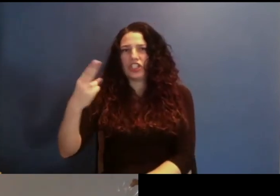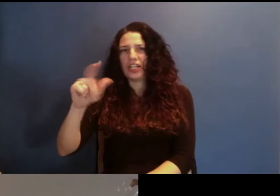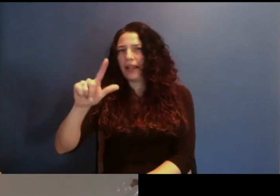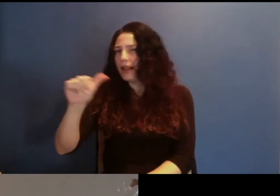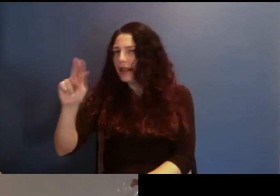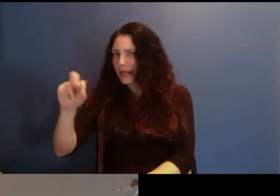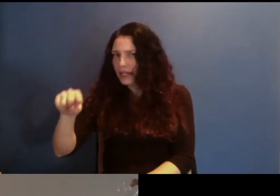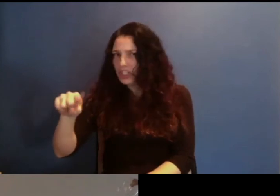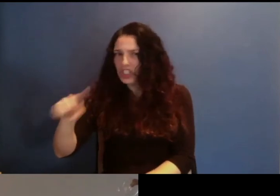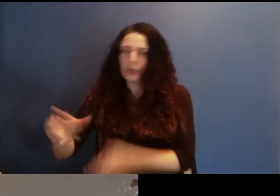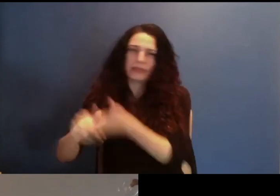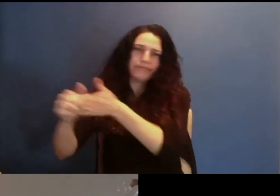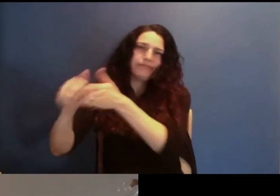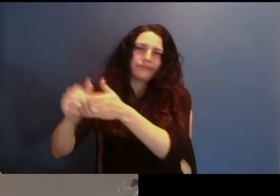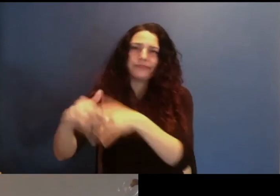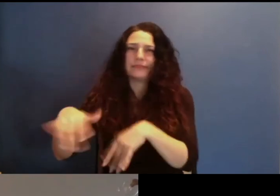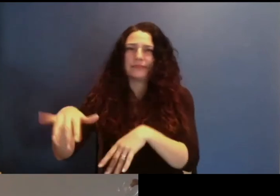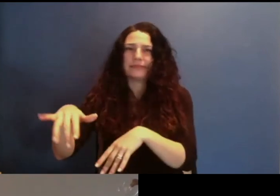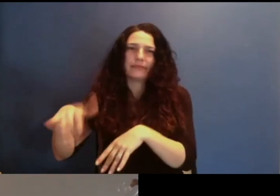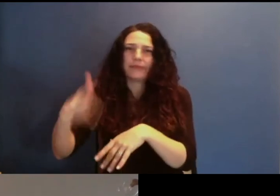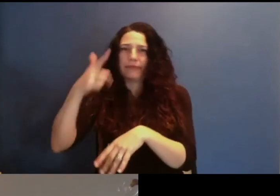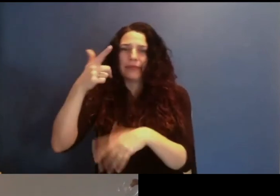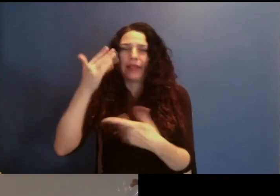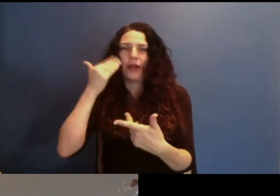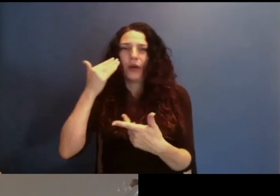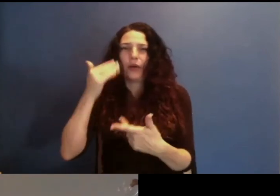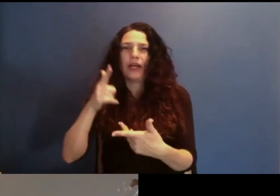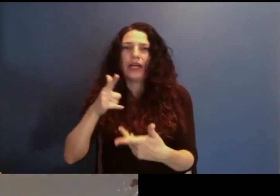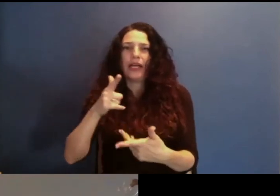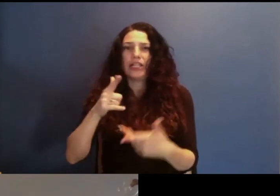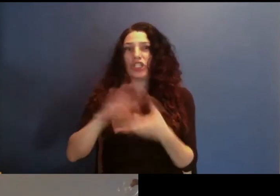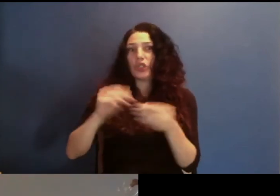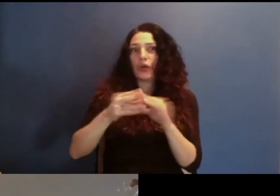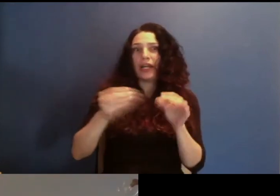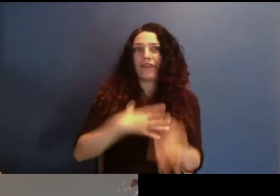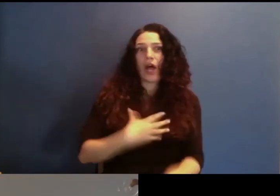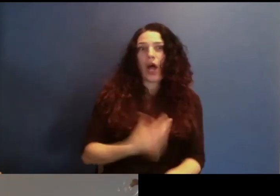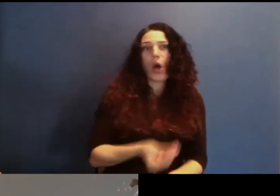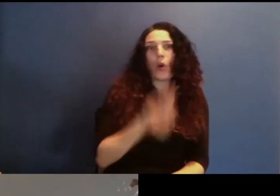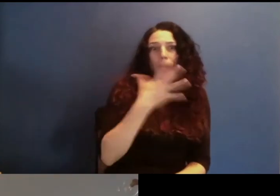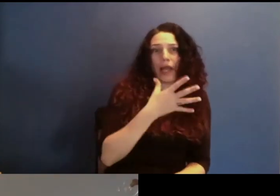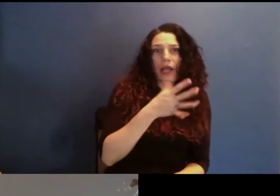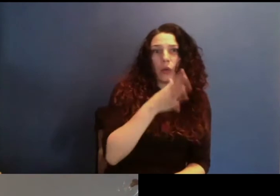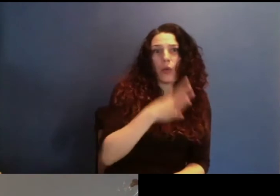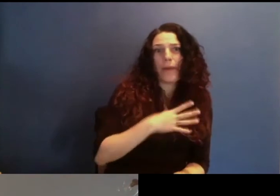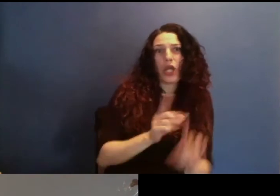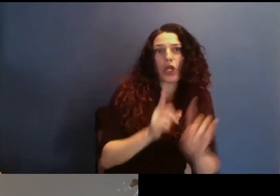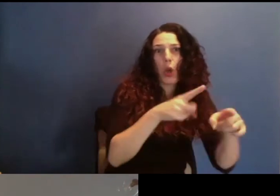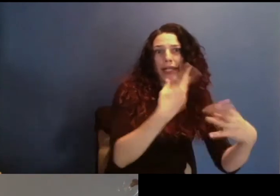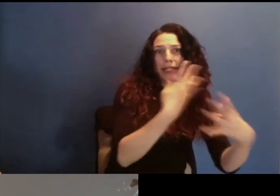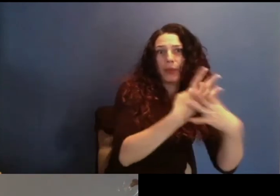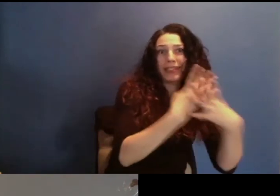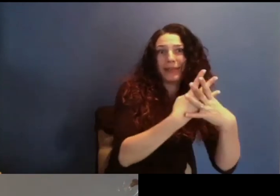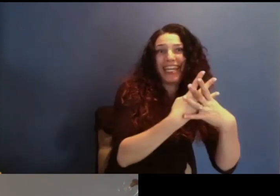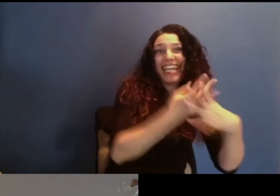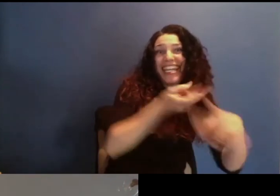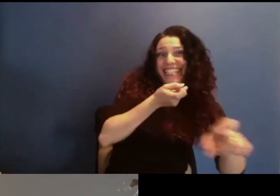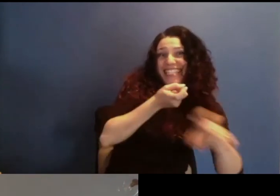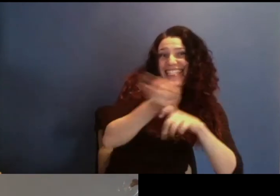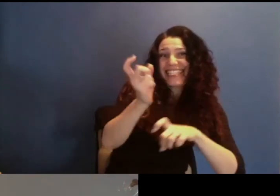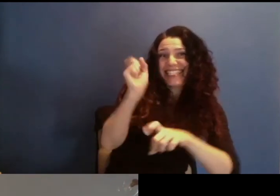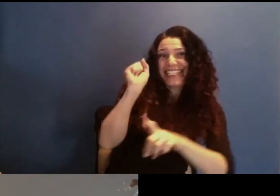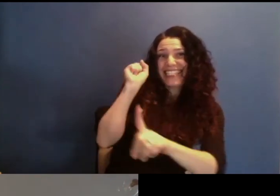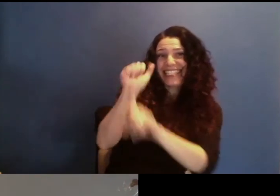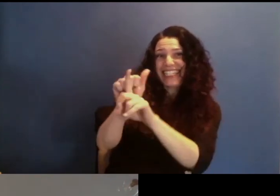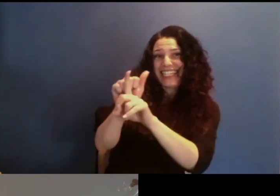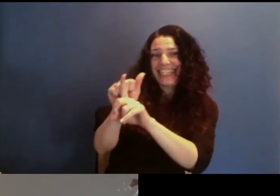a story about a white woman who goes to prison. Just kidding. No, it's not. It's all about the other inmates. And I think you still have to kind of do that. You have to like cover the